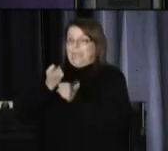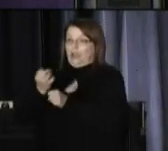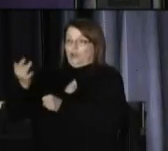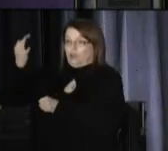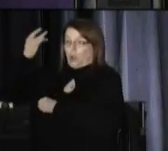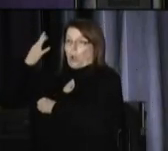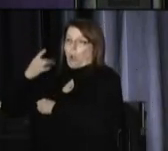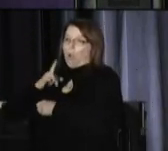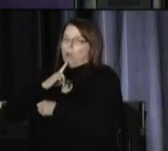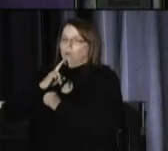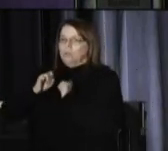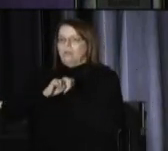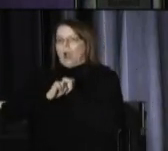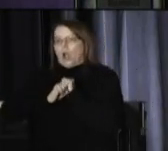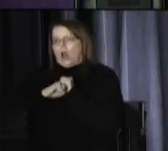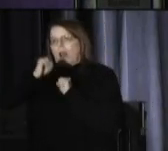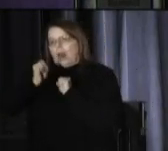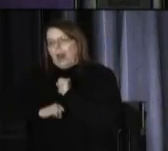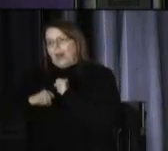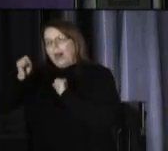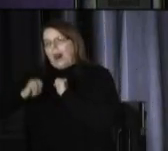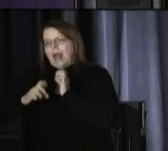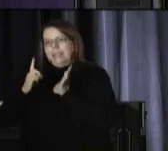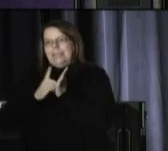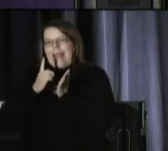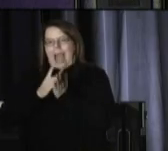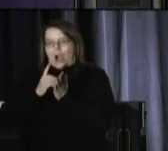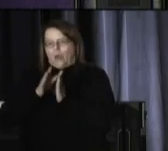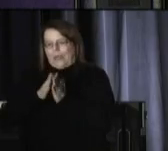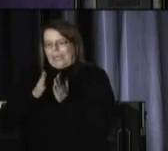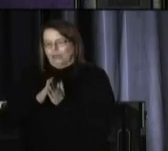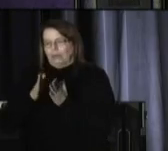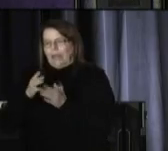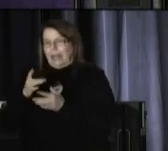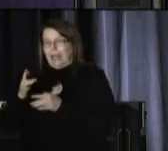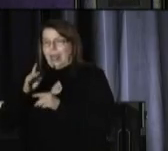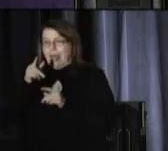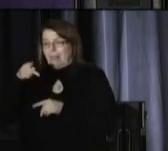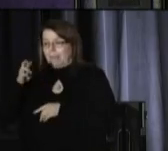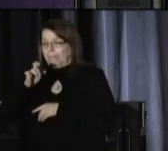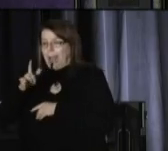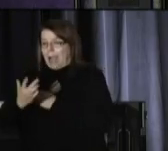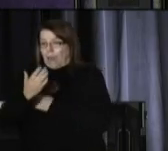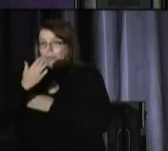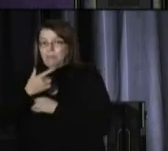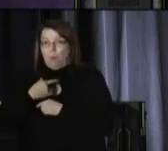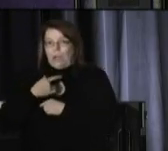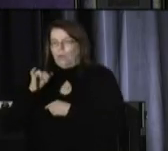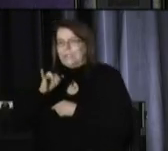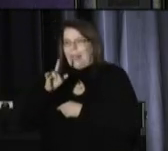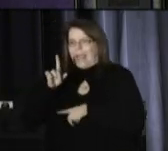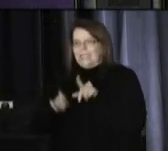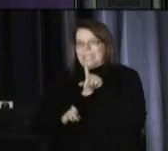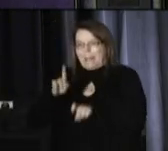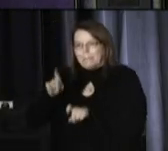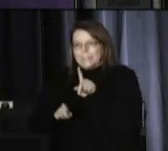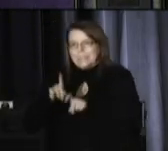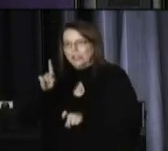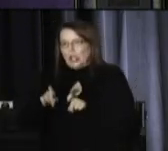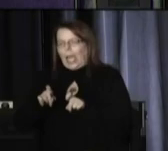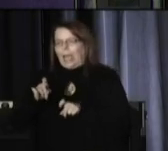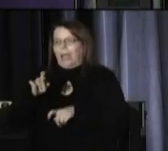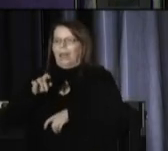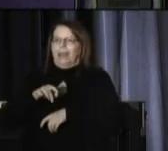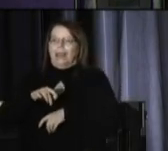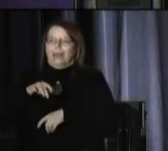basically a very long diary entry in a panel this morning. I called it like a deposition and an indictment. It was not, there was no artistic value to it. Mm-hmm.